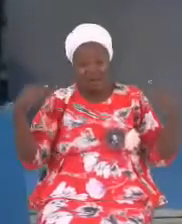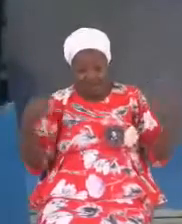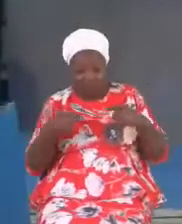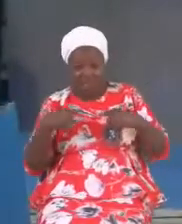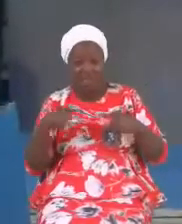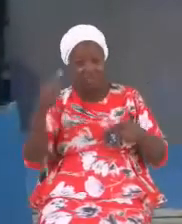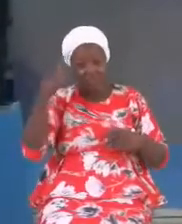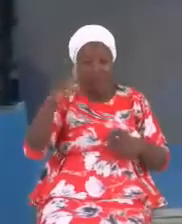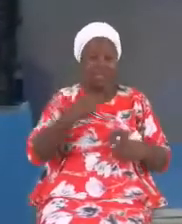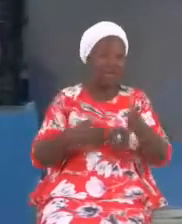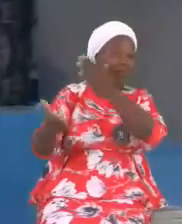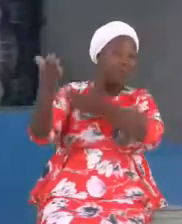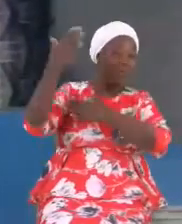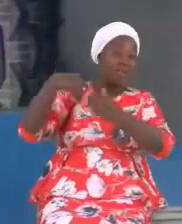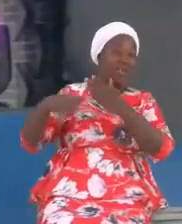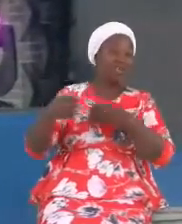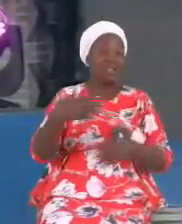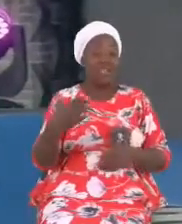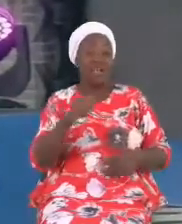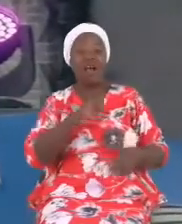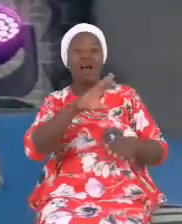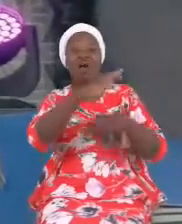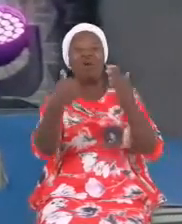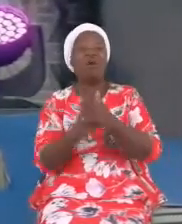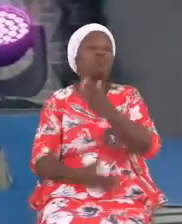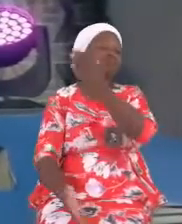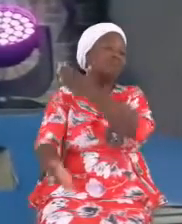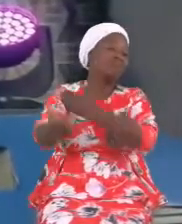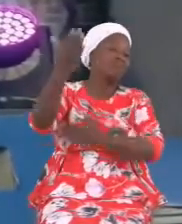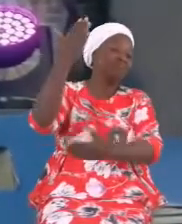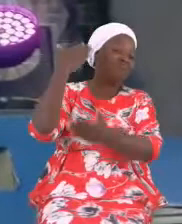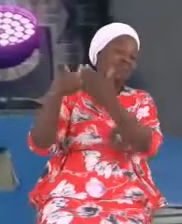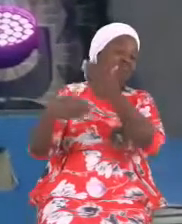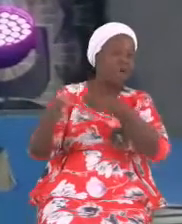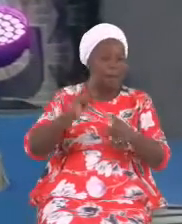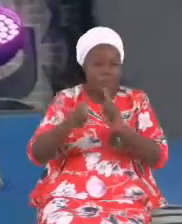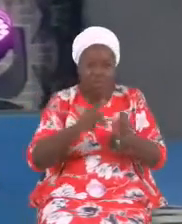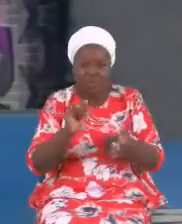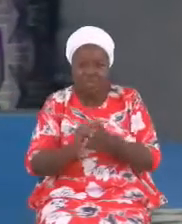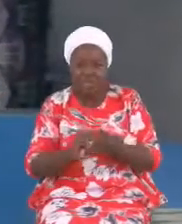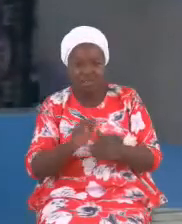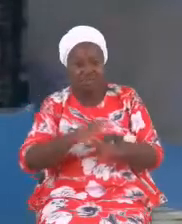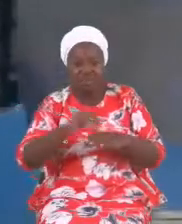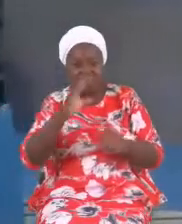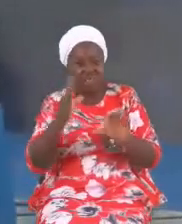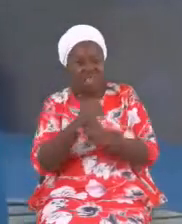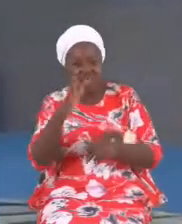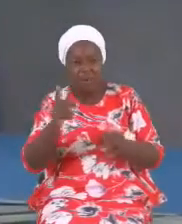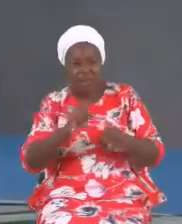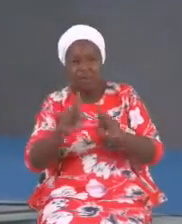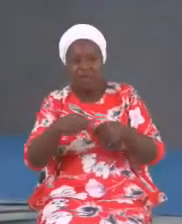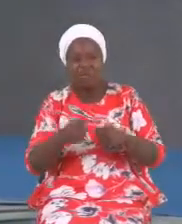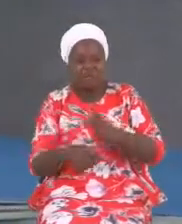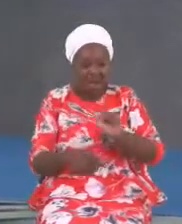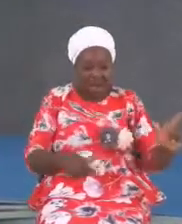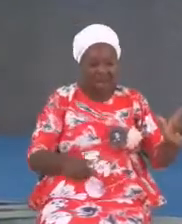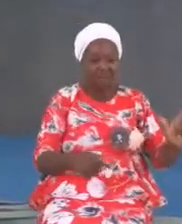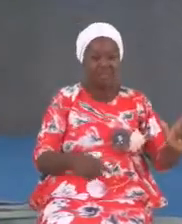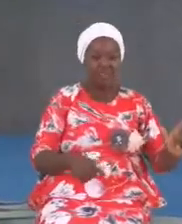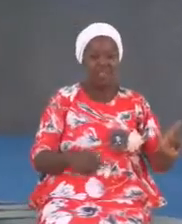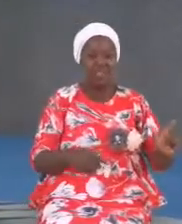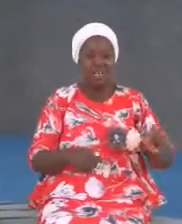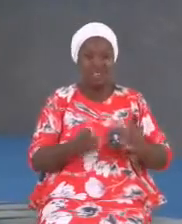all passed away. But the people who don't get there, the people who go to the left-hand side, the things